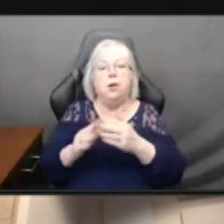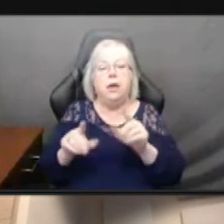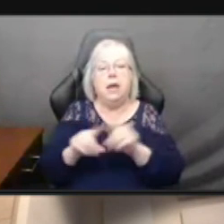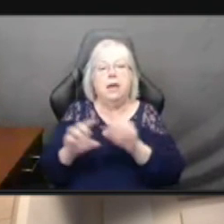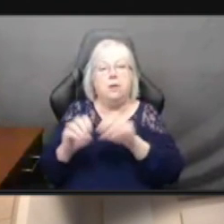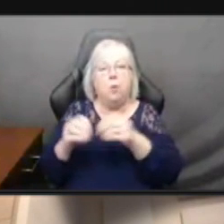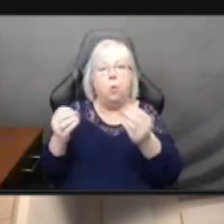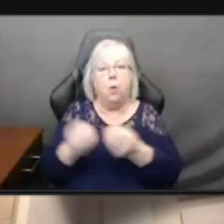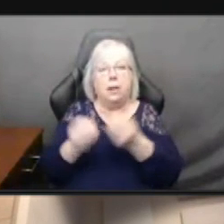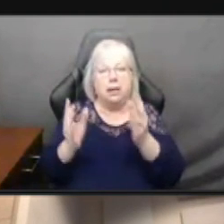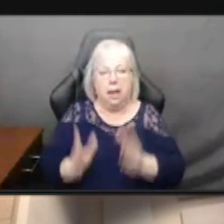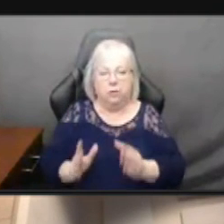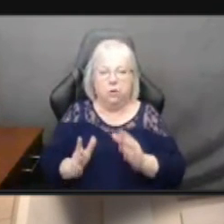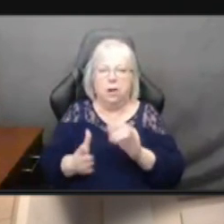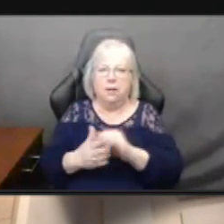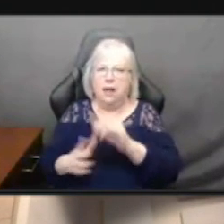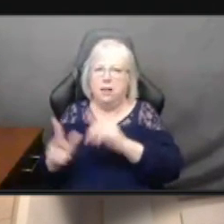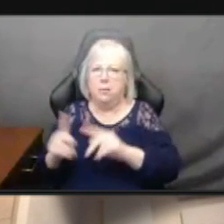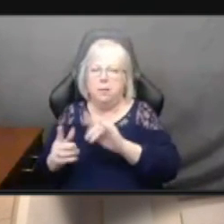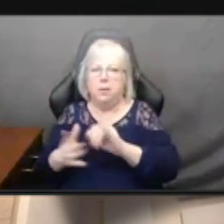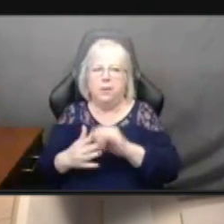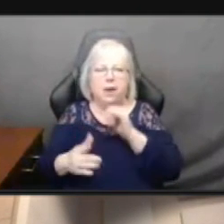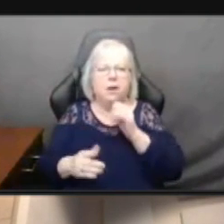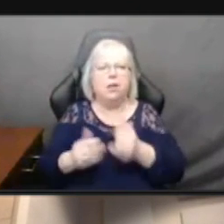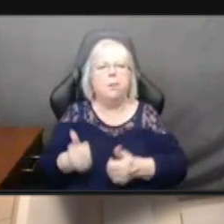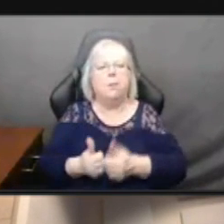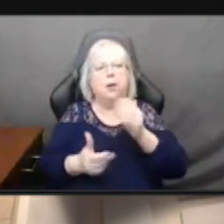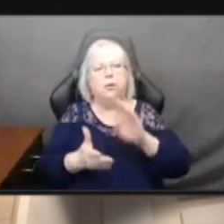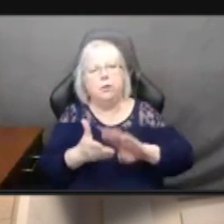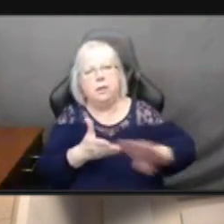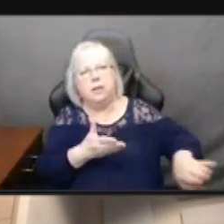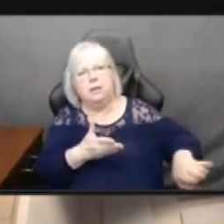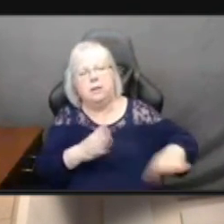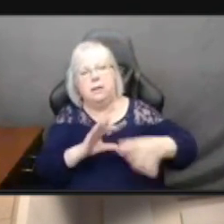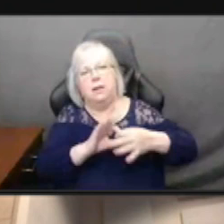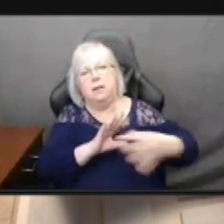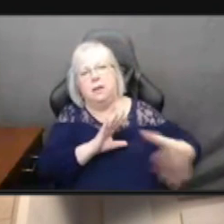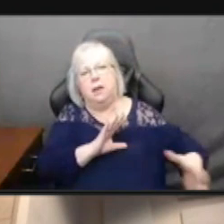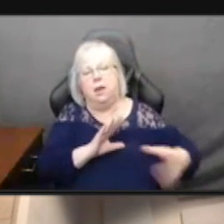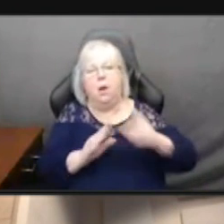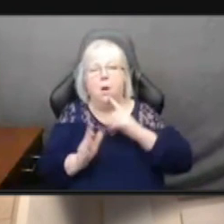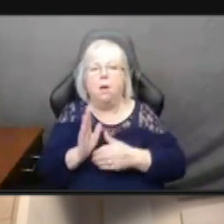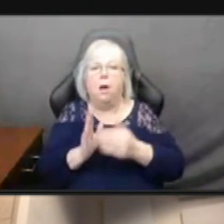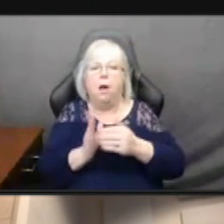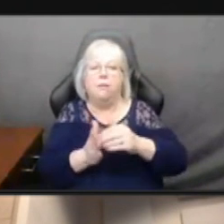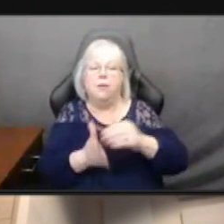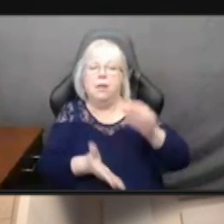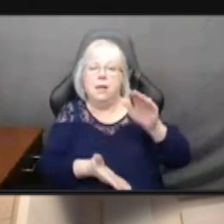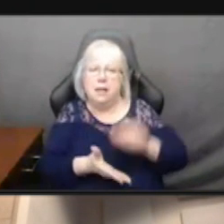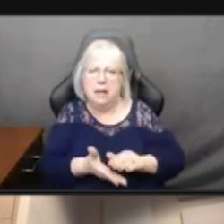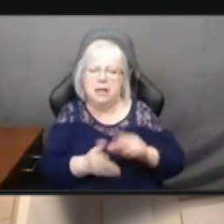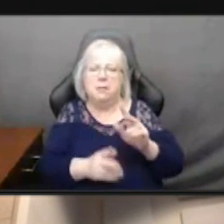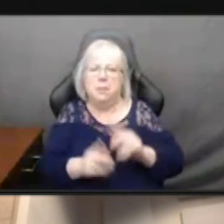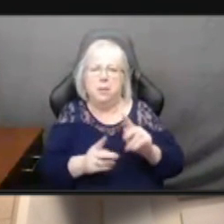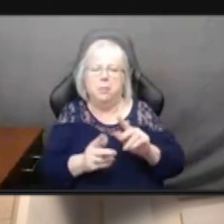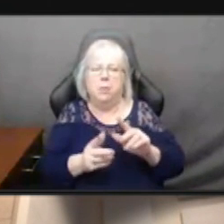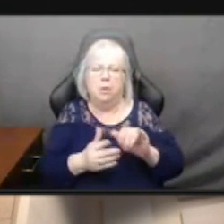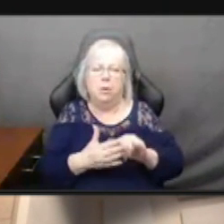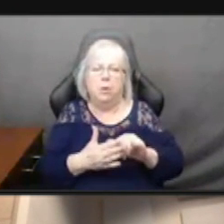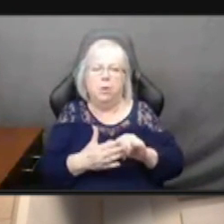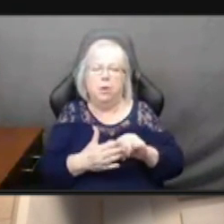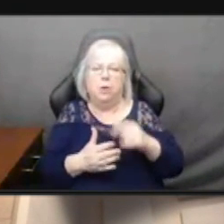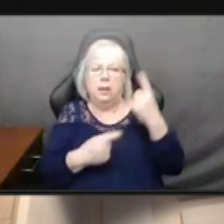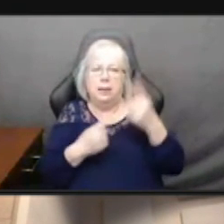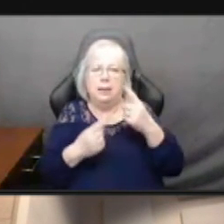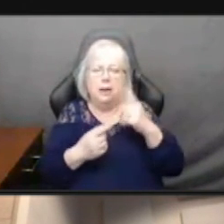that the people who are most disenfranchised, the people who are most dispossessed, are often the least people who are considered to